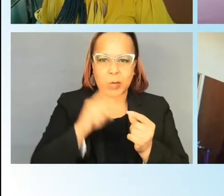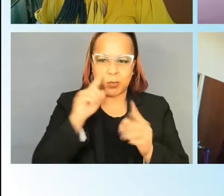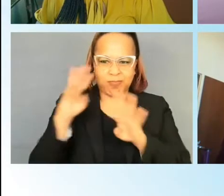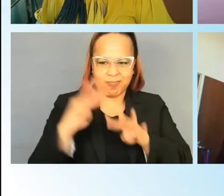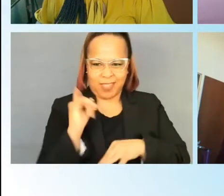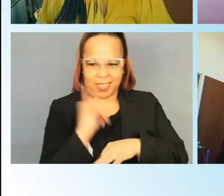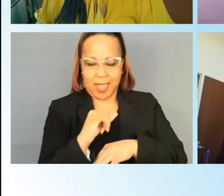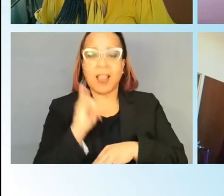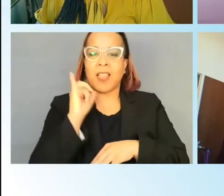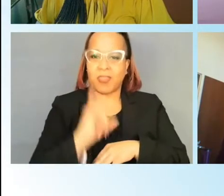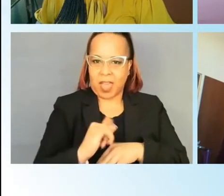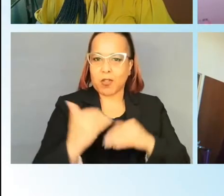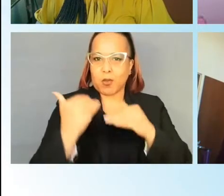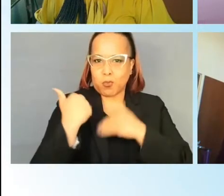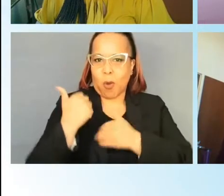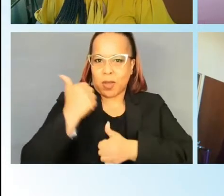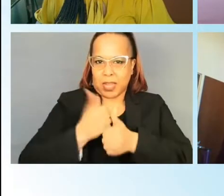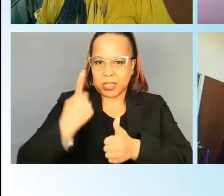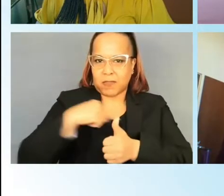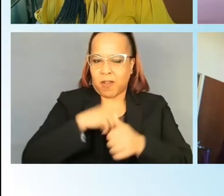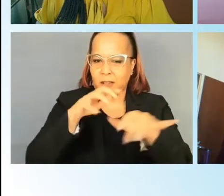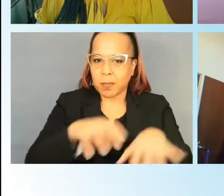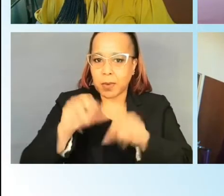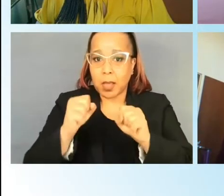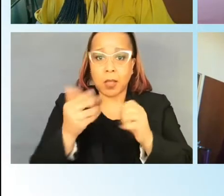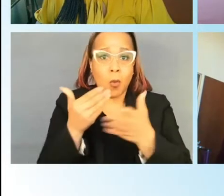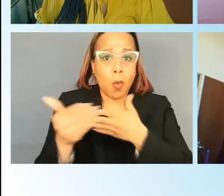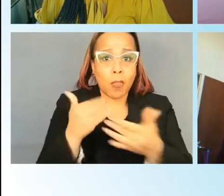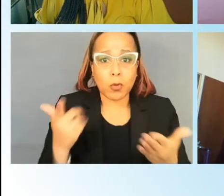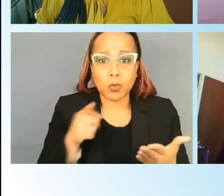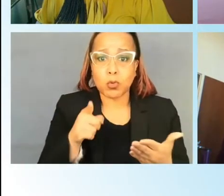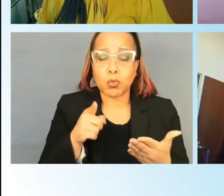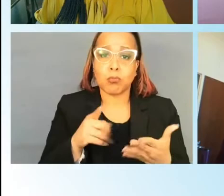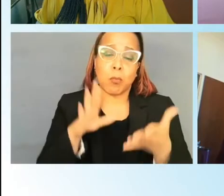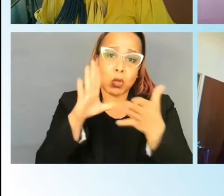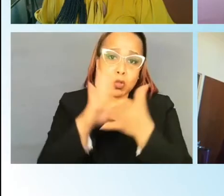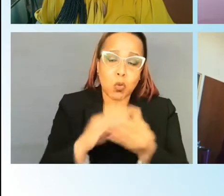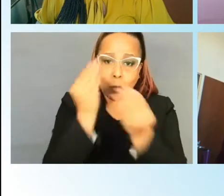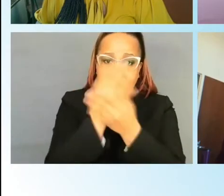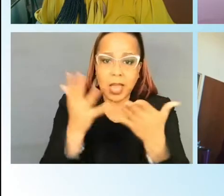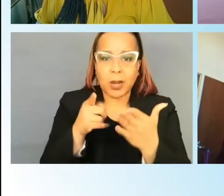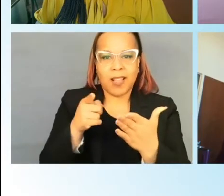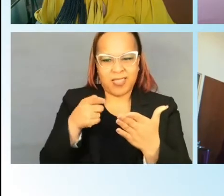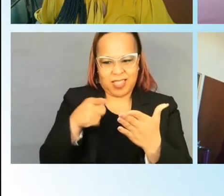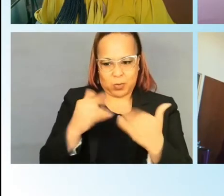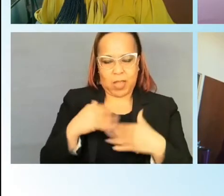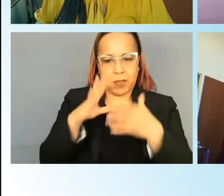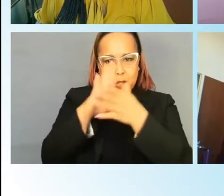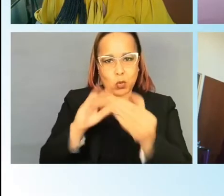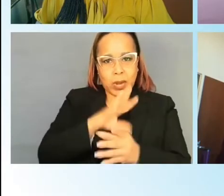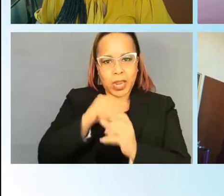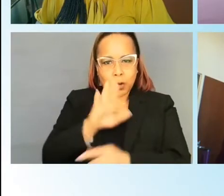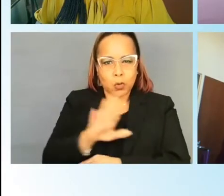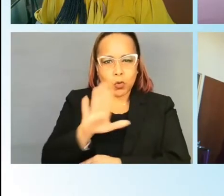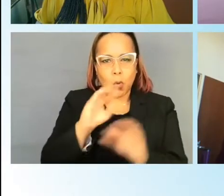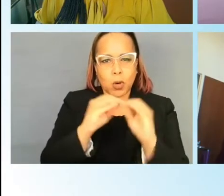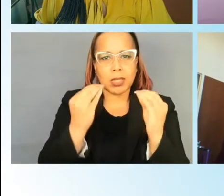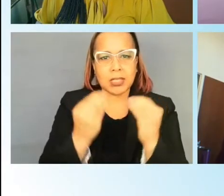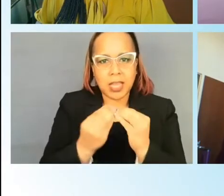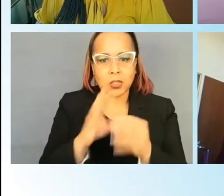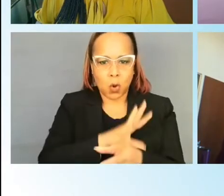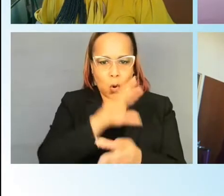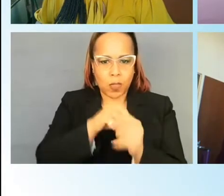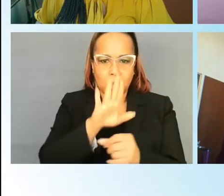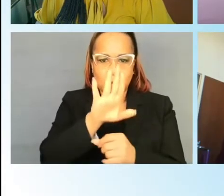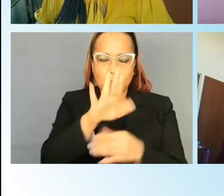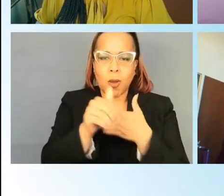play, whether you are a professed storyteller or not, there's still a story within your organization or even within your leadership that